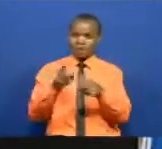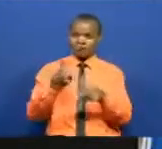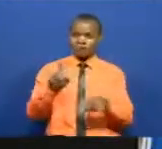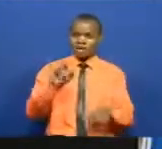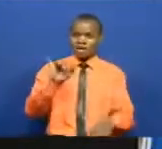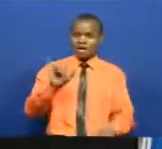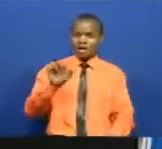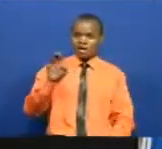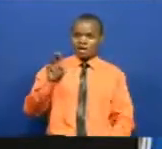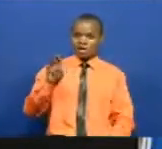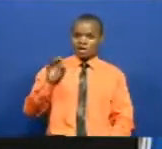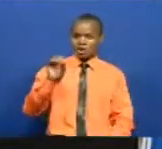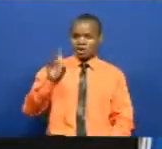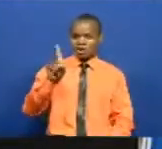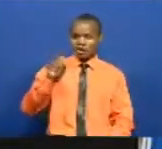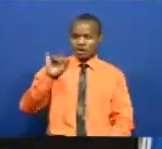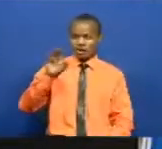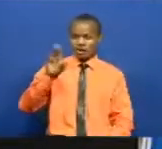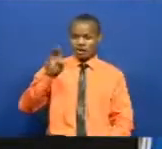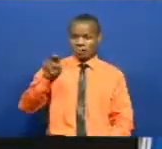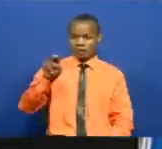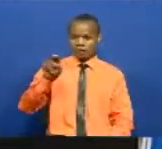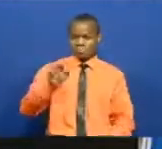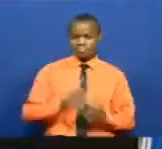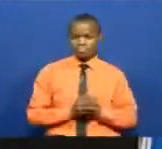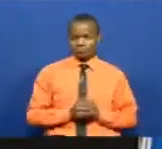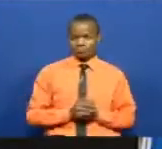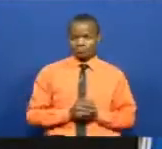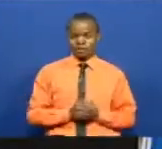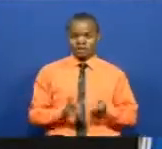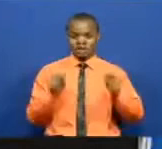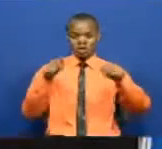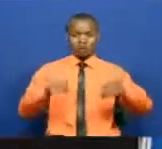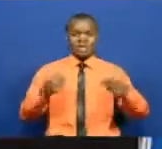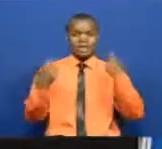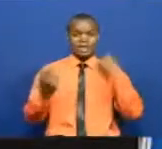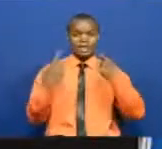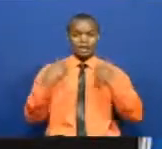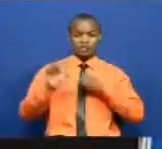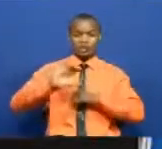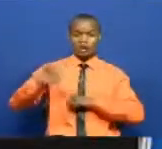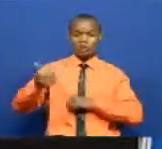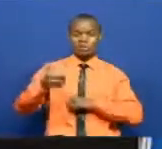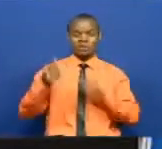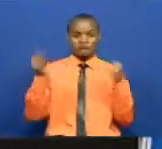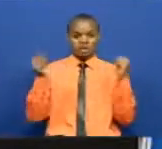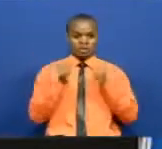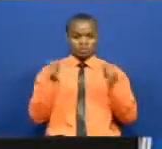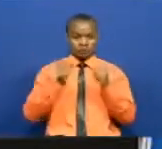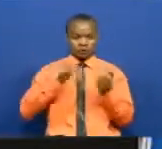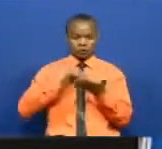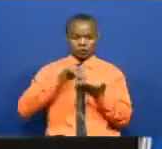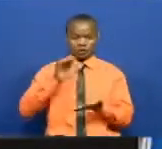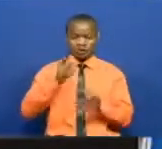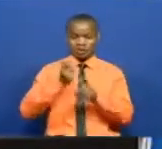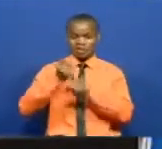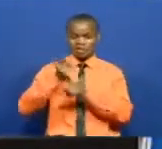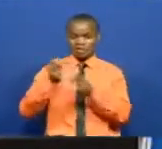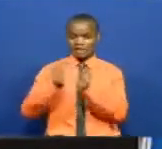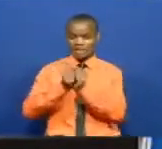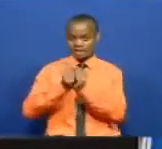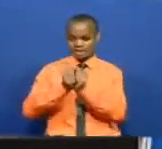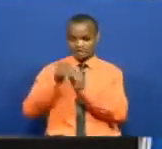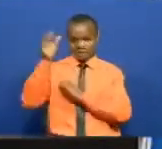Irene Muchuma Odem. Tonight, Kericho County is the coldest. Temperature stand at 10 degrees Celsius. Most parts